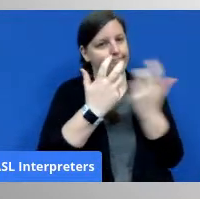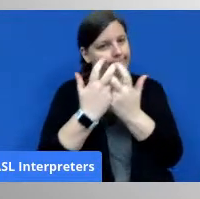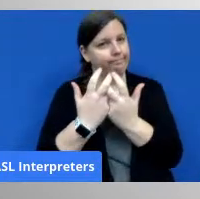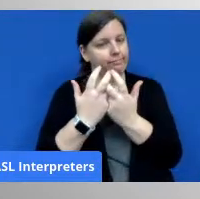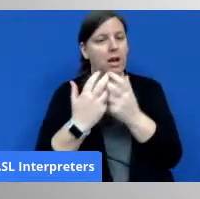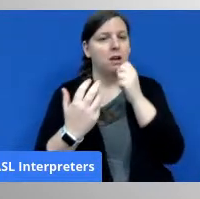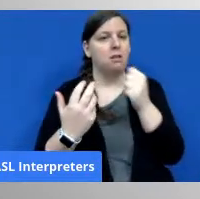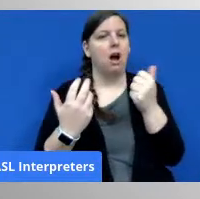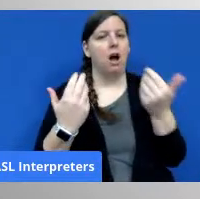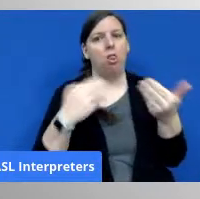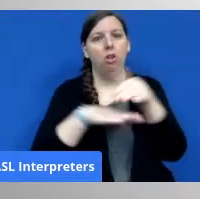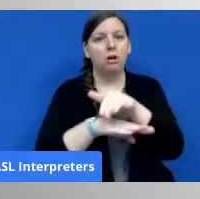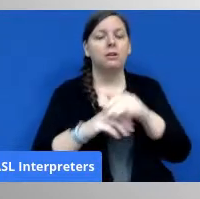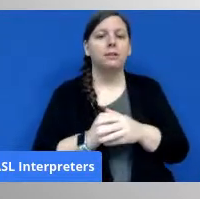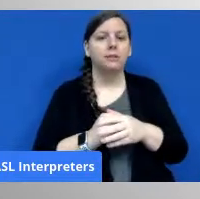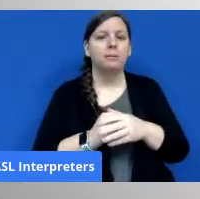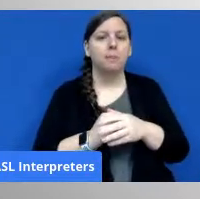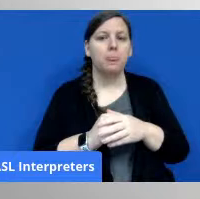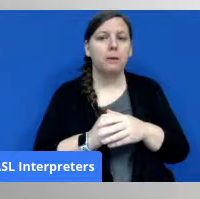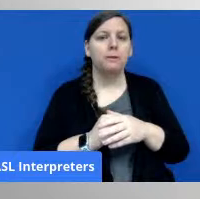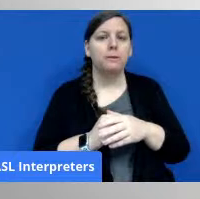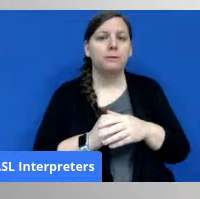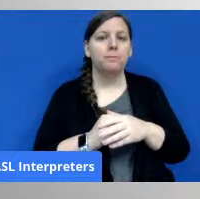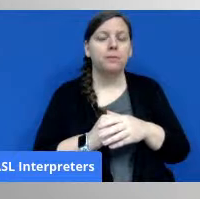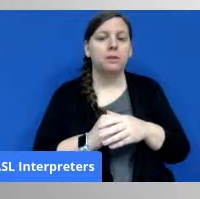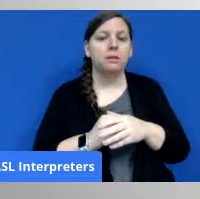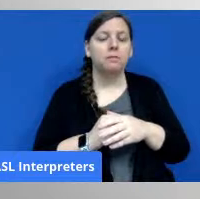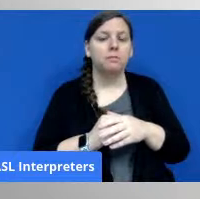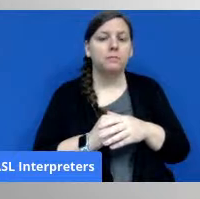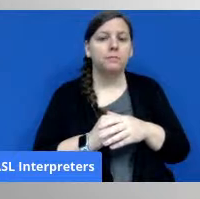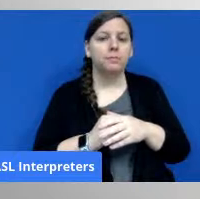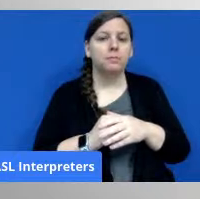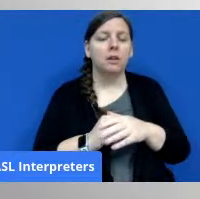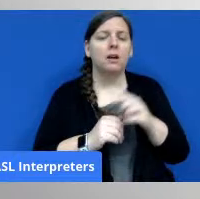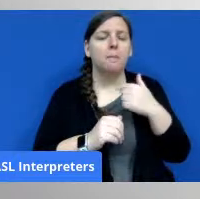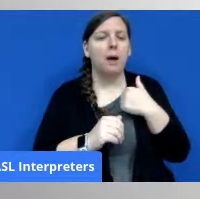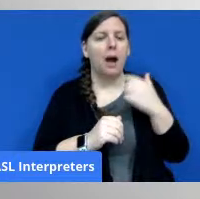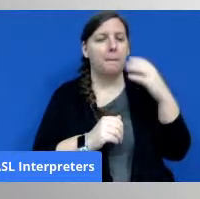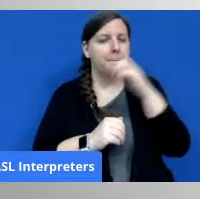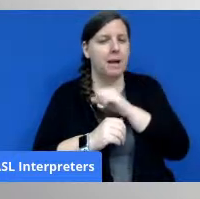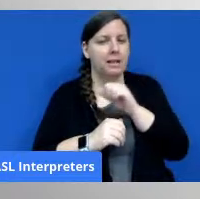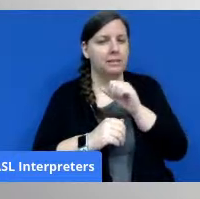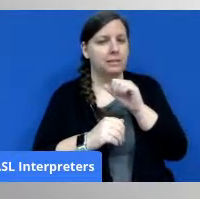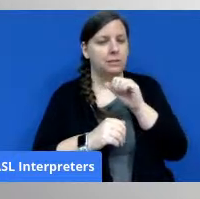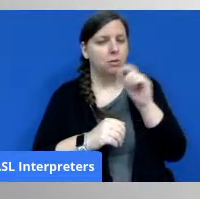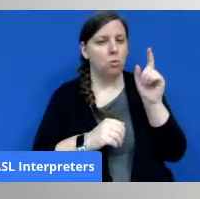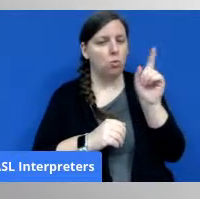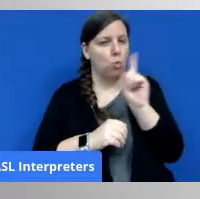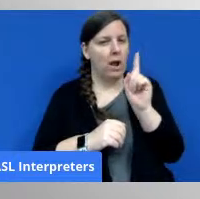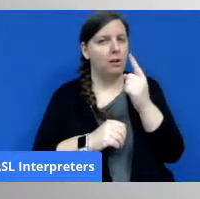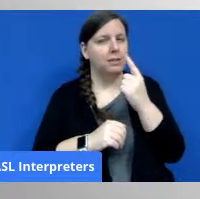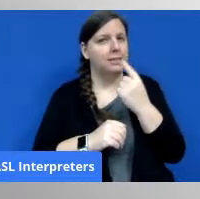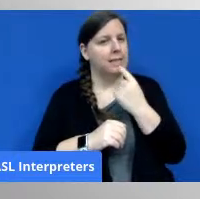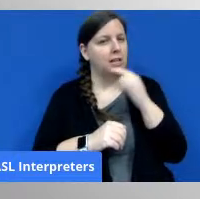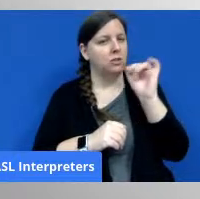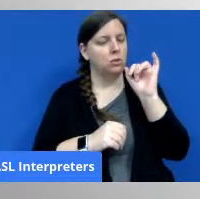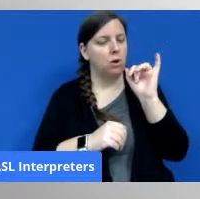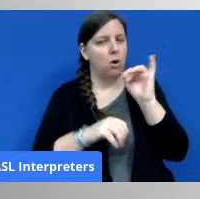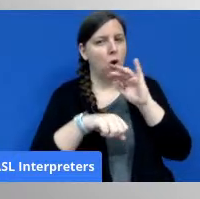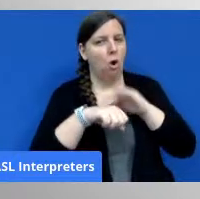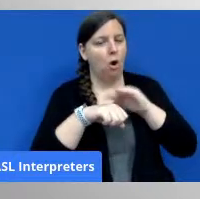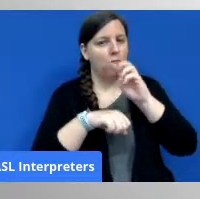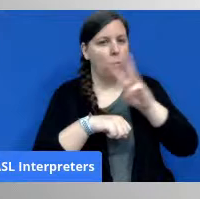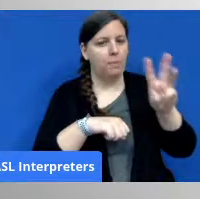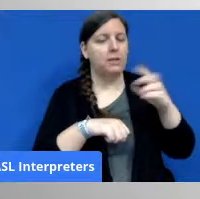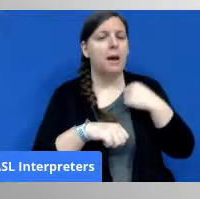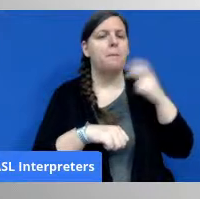seem to, unless I just missed where that is on the website. But I did a tour of the library last week, and there's 75 students